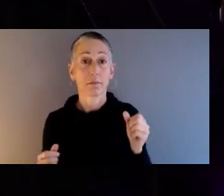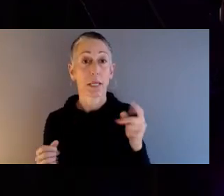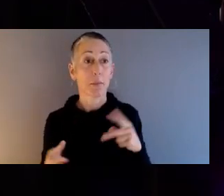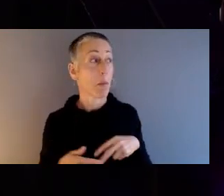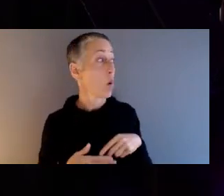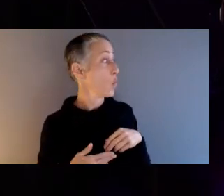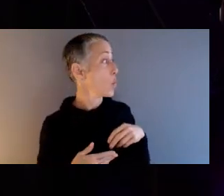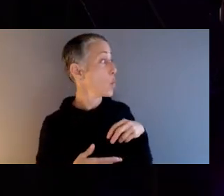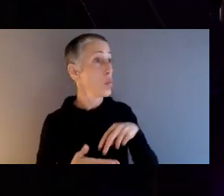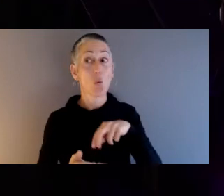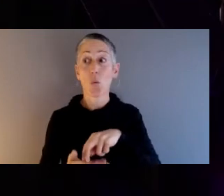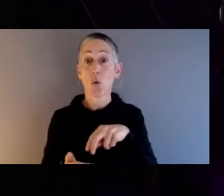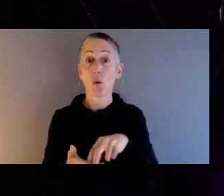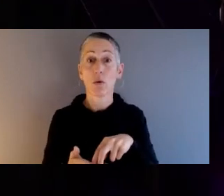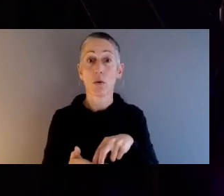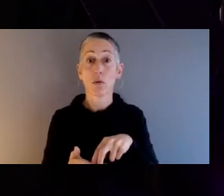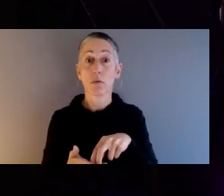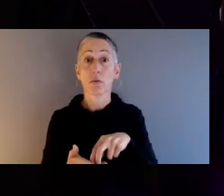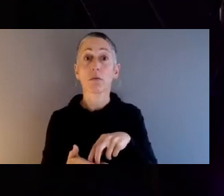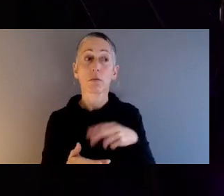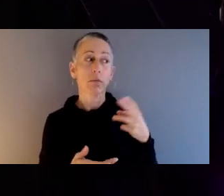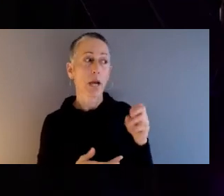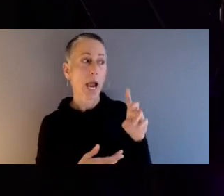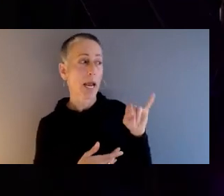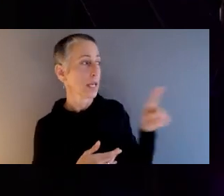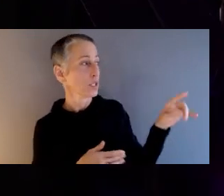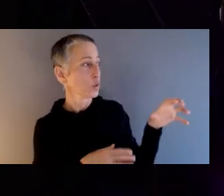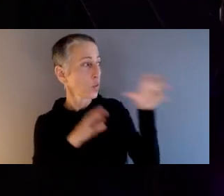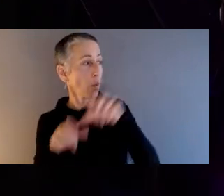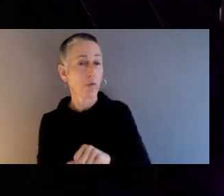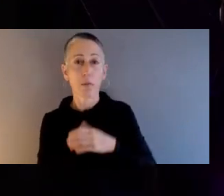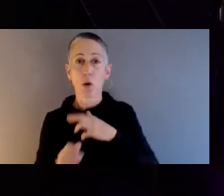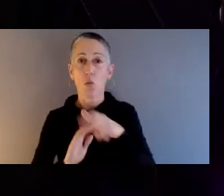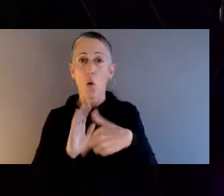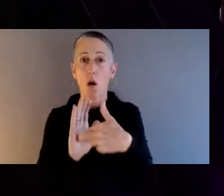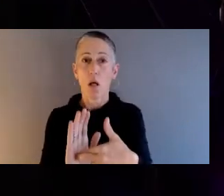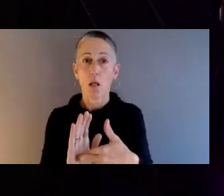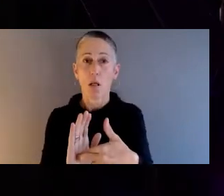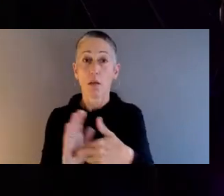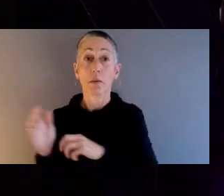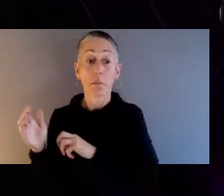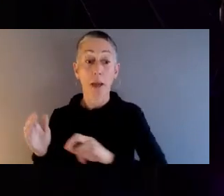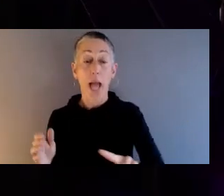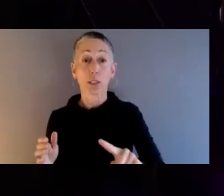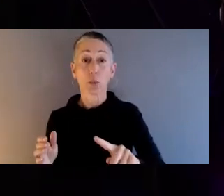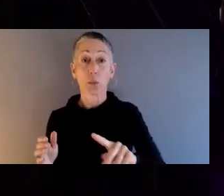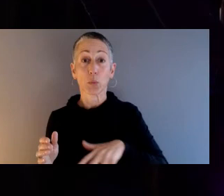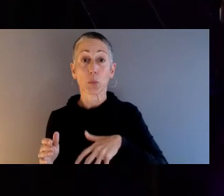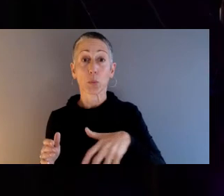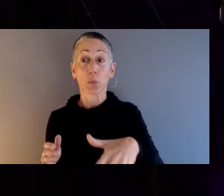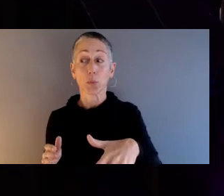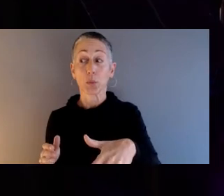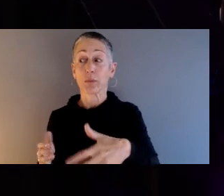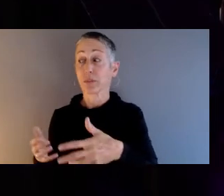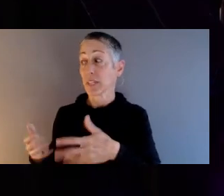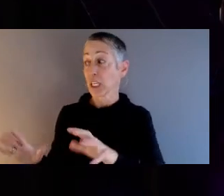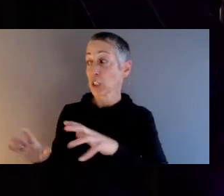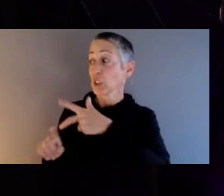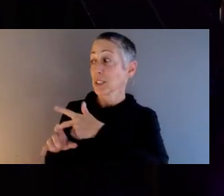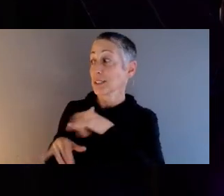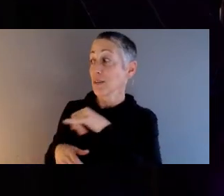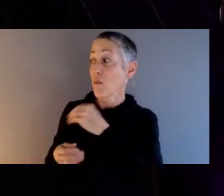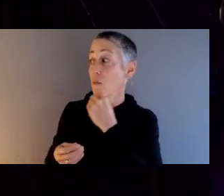and then Heidi took over the role, and then when I came back from my maternity leave, we were sharing it. So this is a really special moment for us to